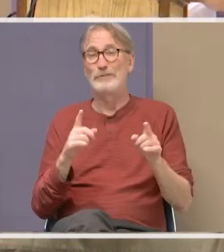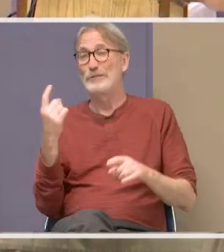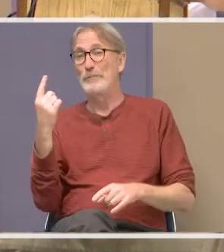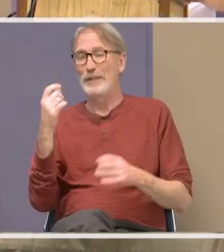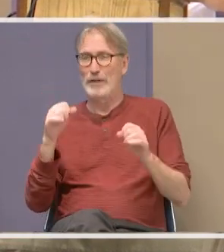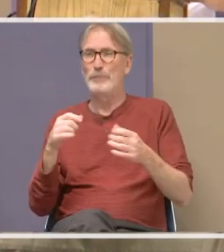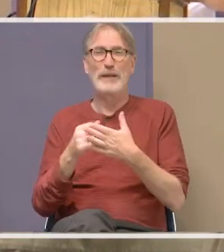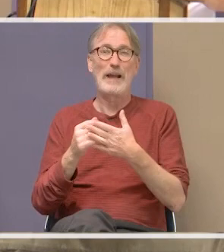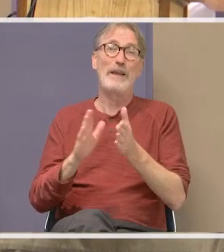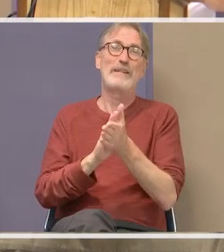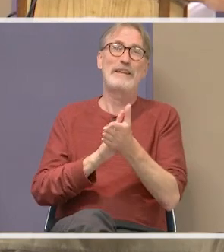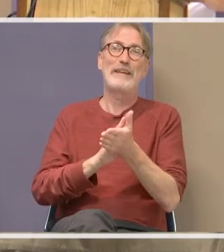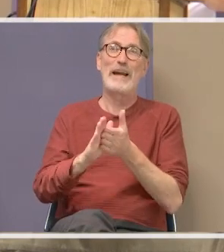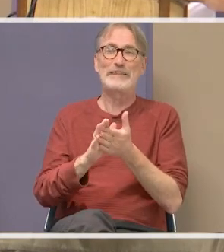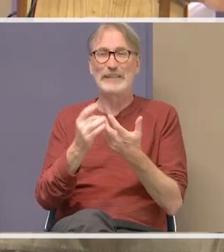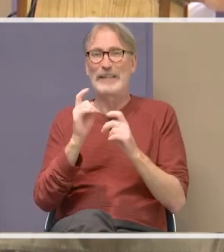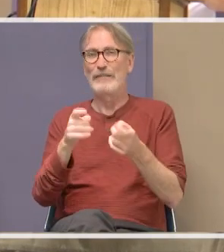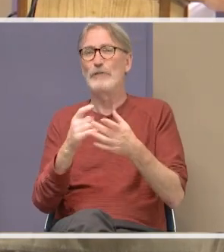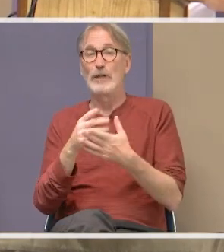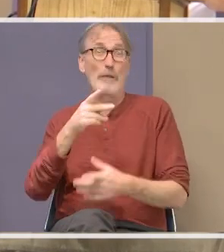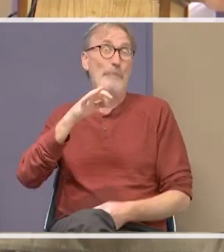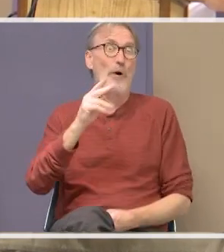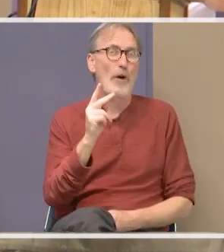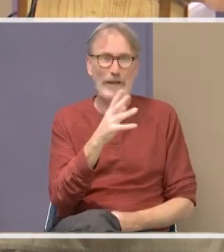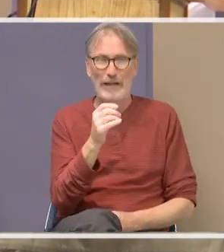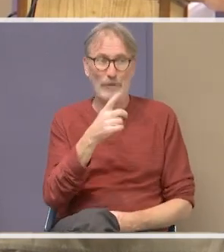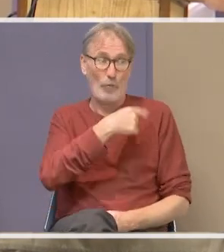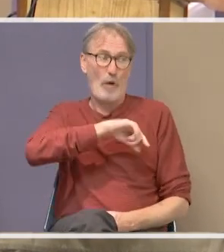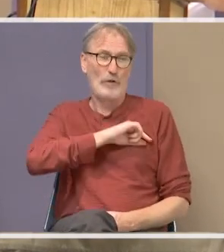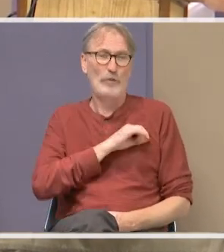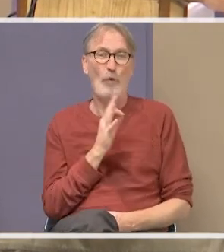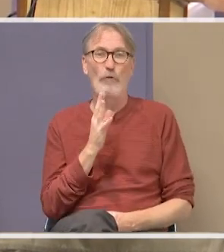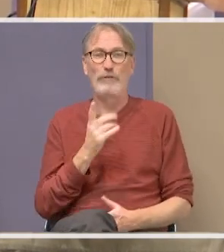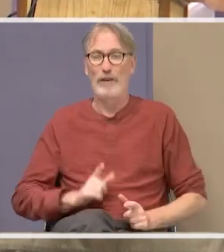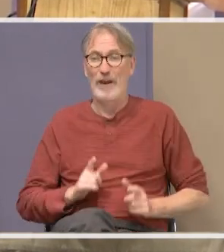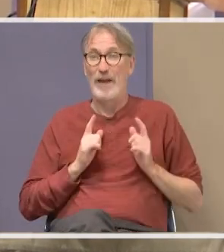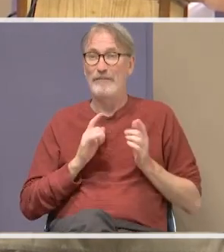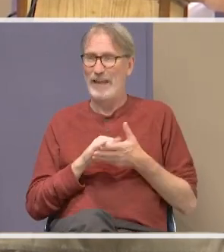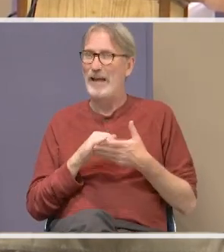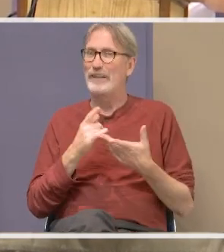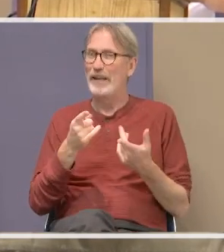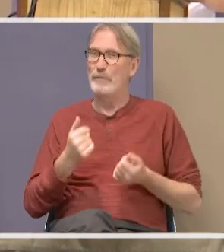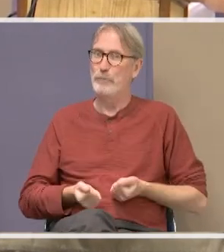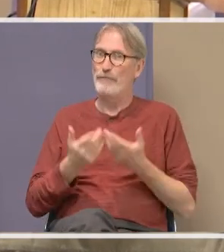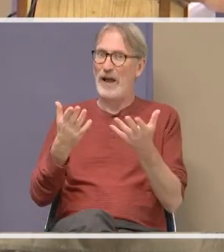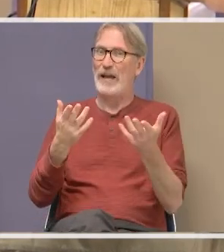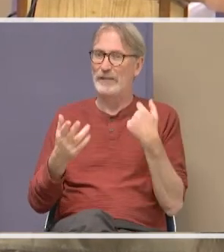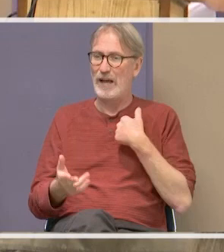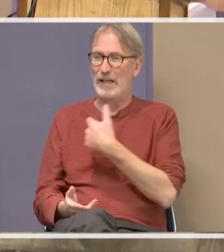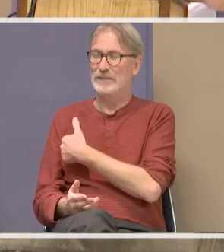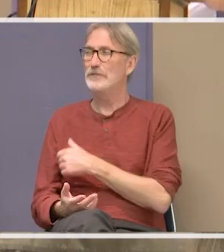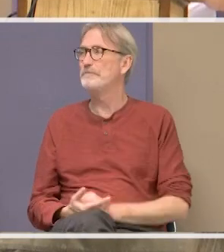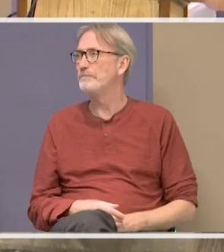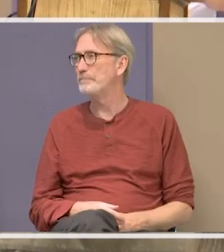be quite nice given the park space and the quality of life that facilitates.